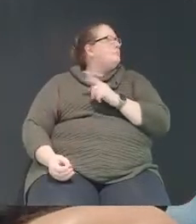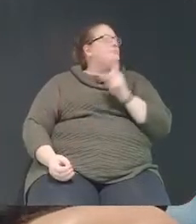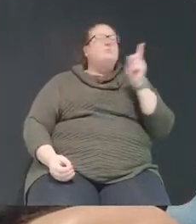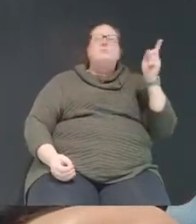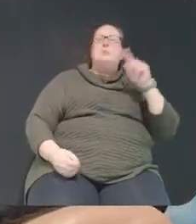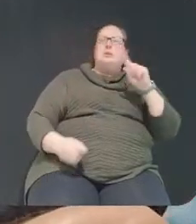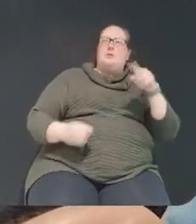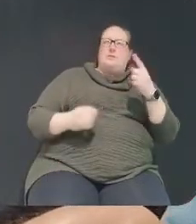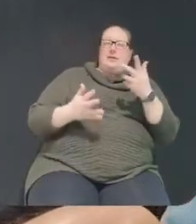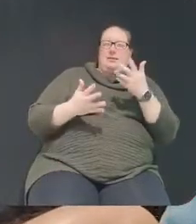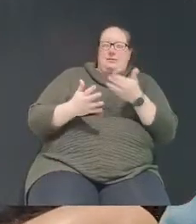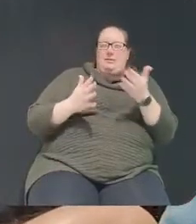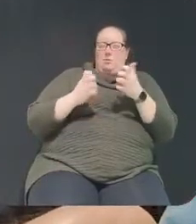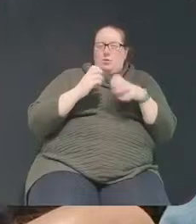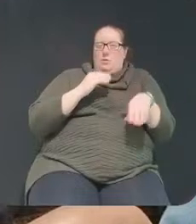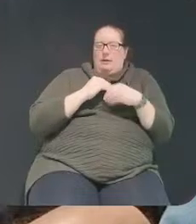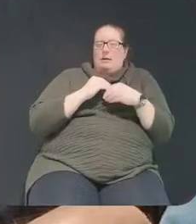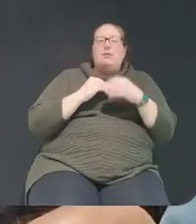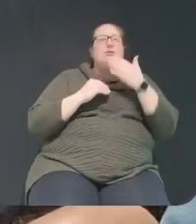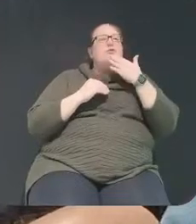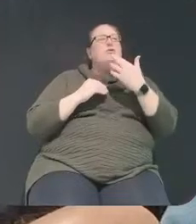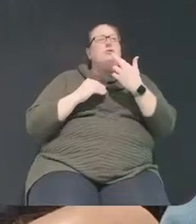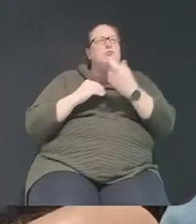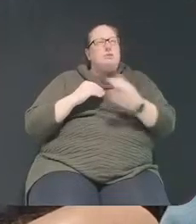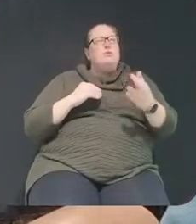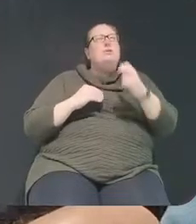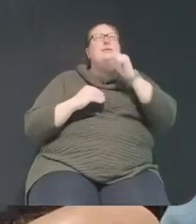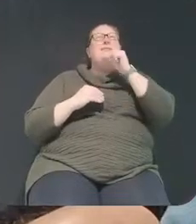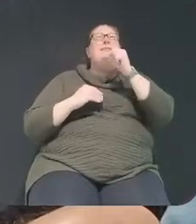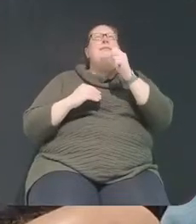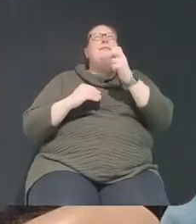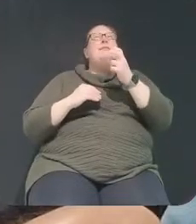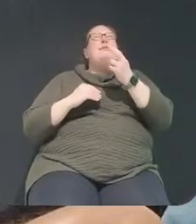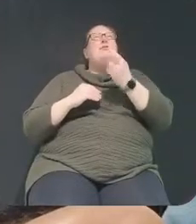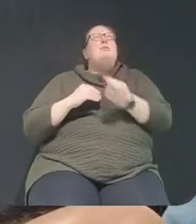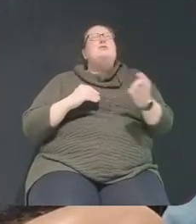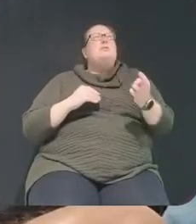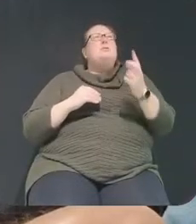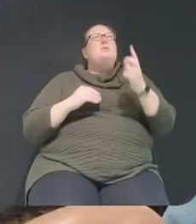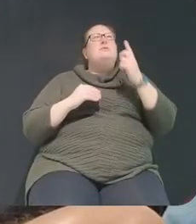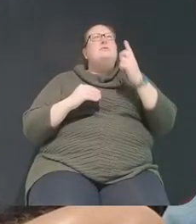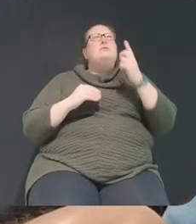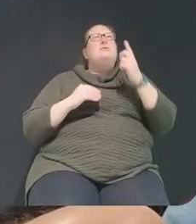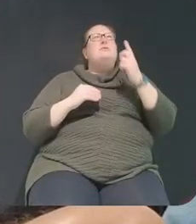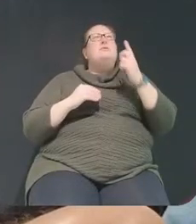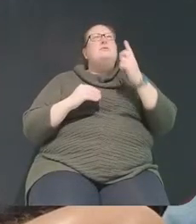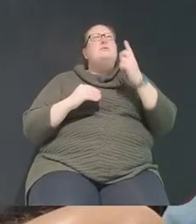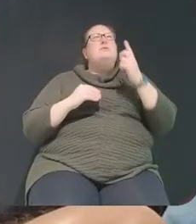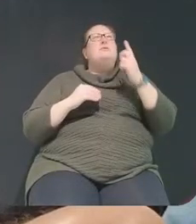might add to that is a really great resource. It's not a resource necessarily for the records of the